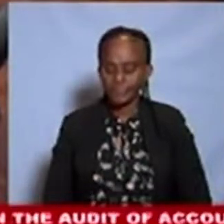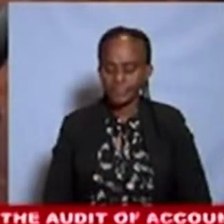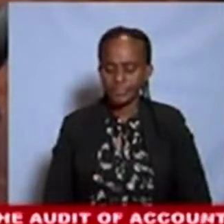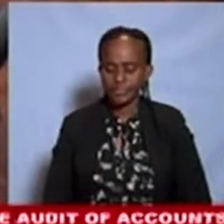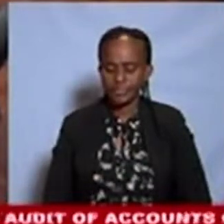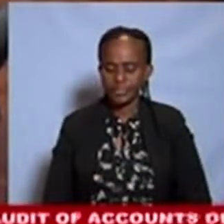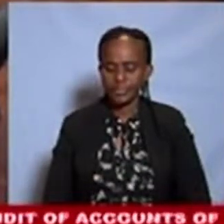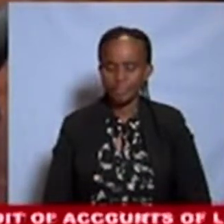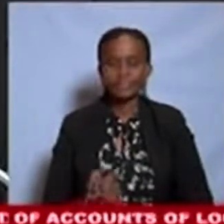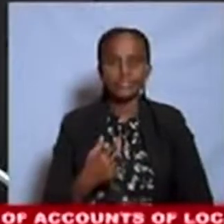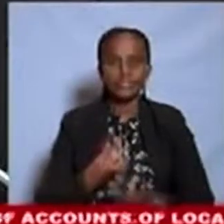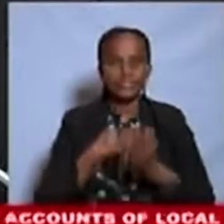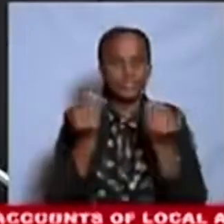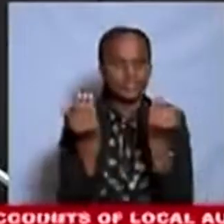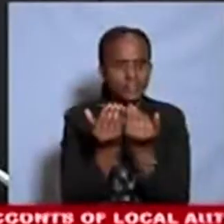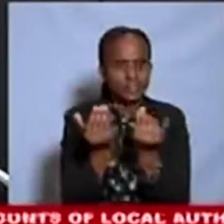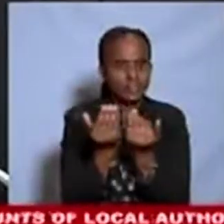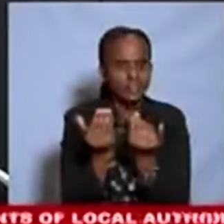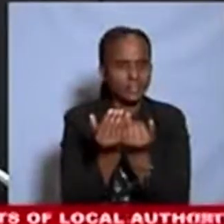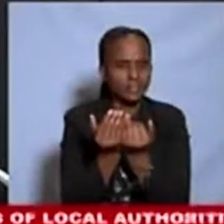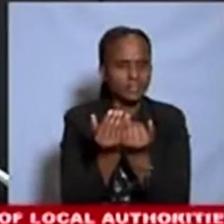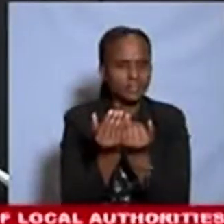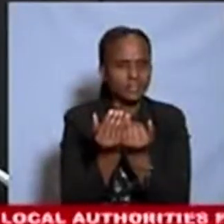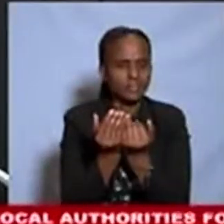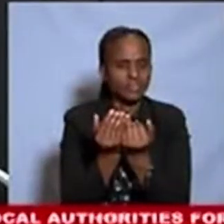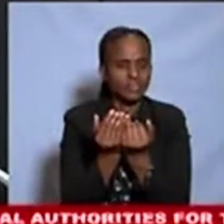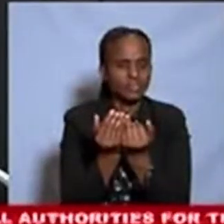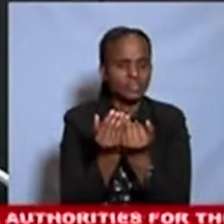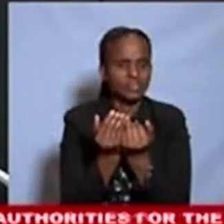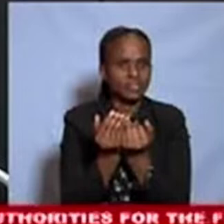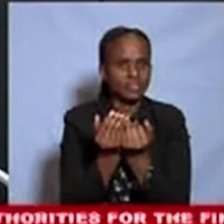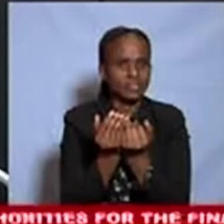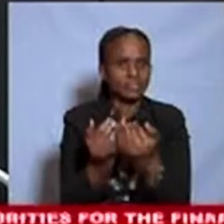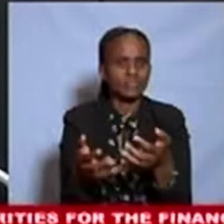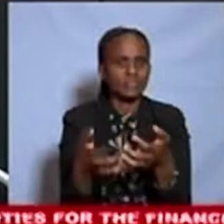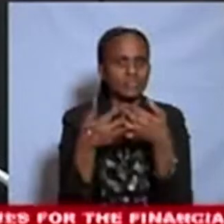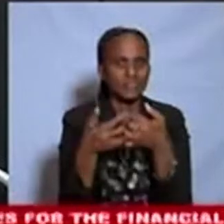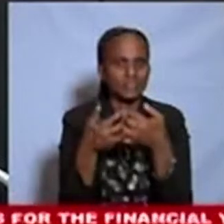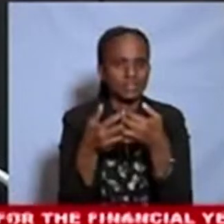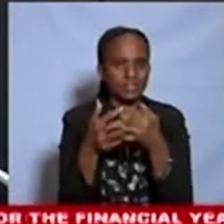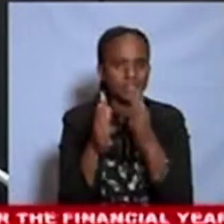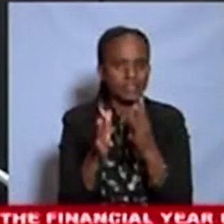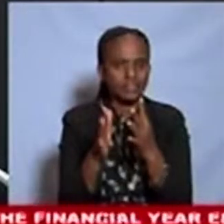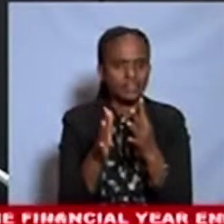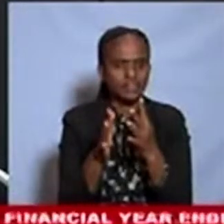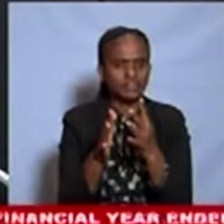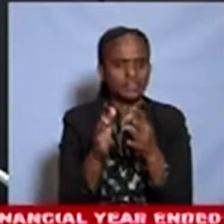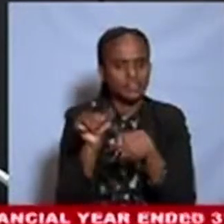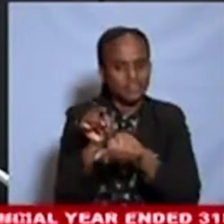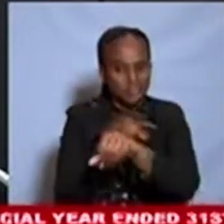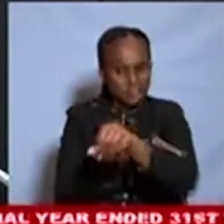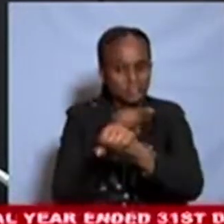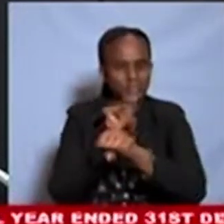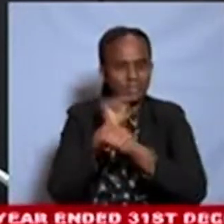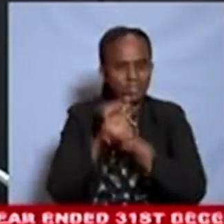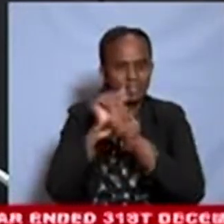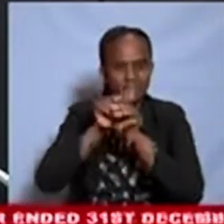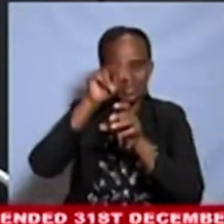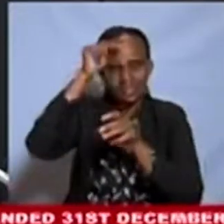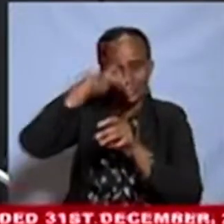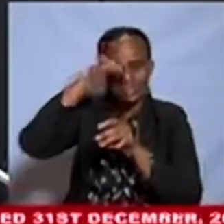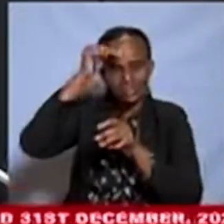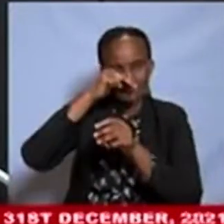Maybe I seek the the indulgence of the engineer who has been very long at Namala to help